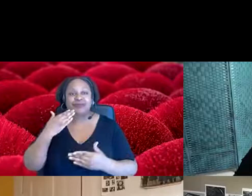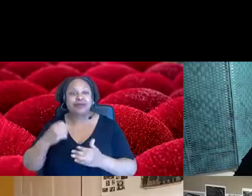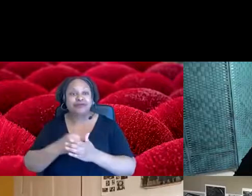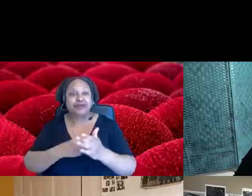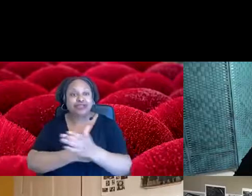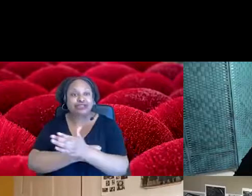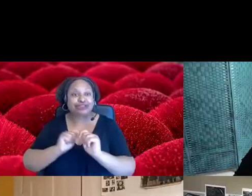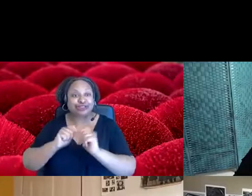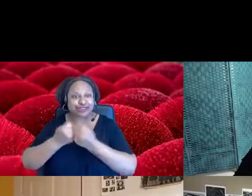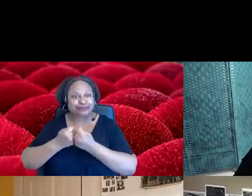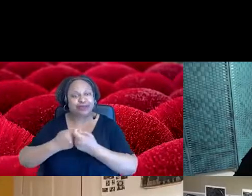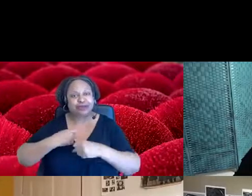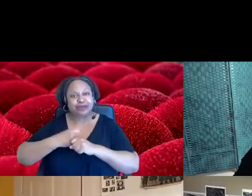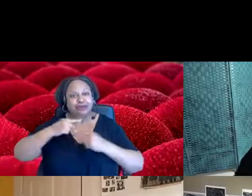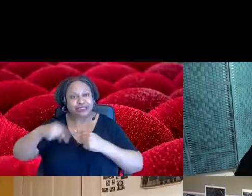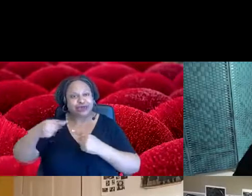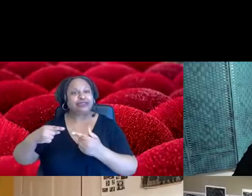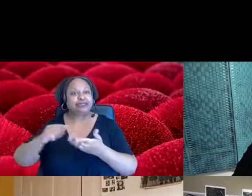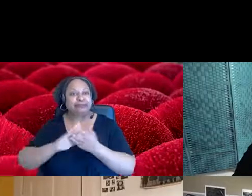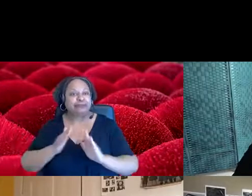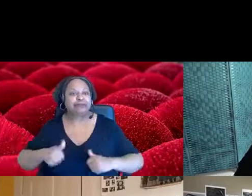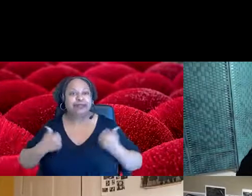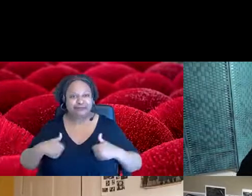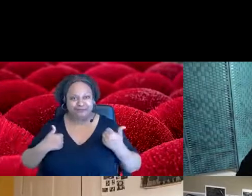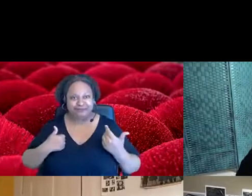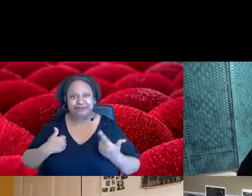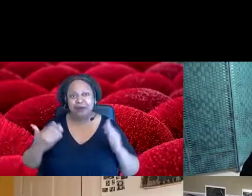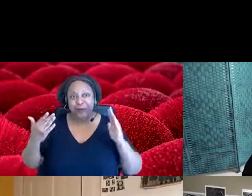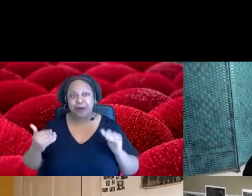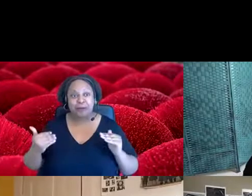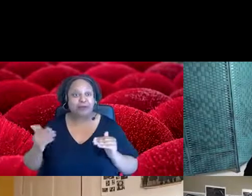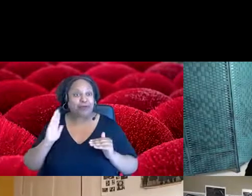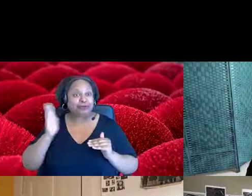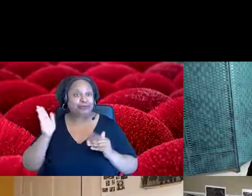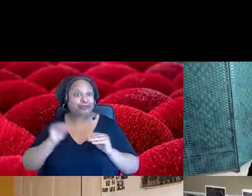work in making this series come to life. I hope it has a future.